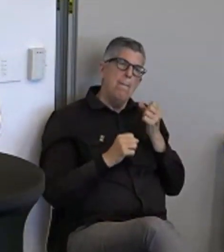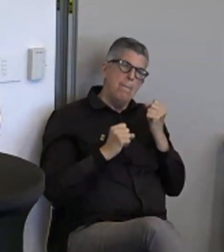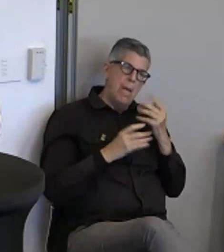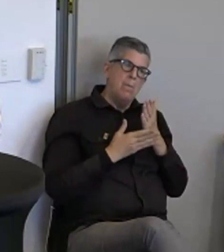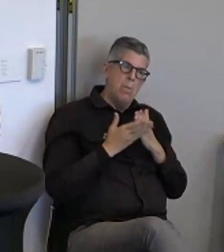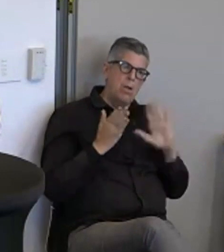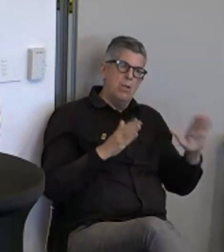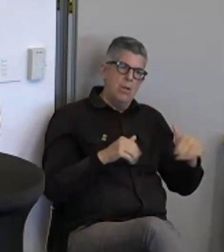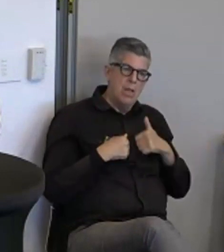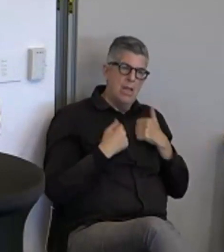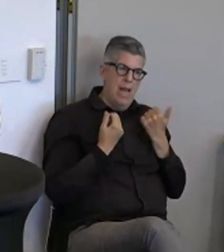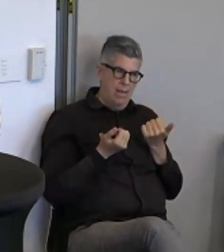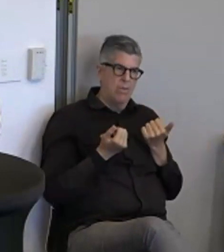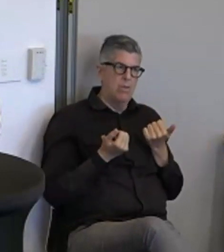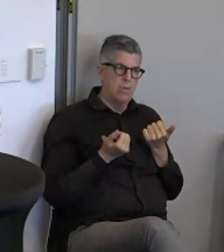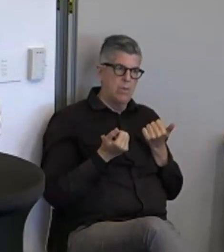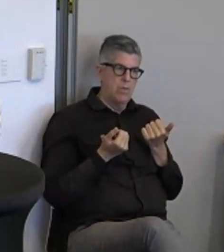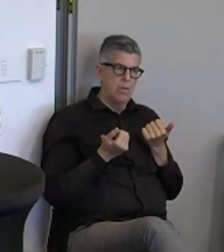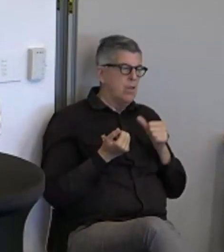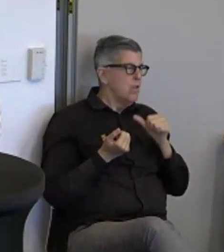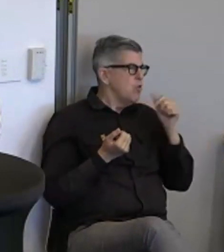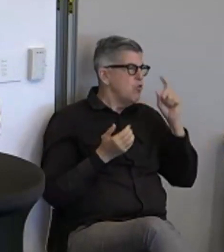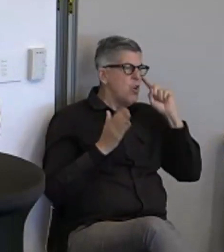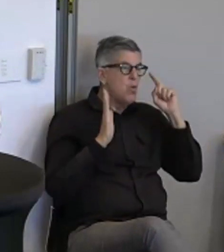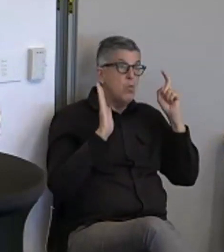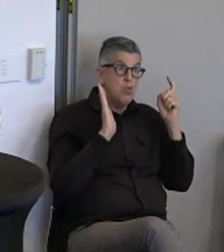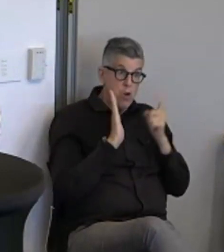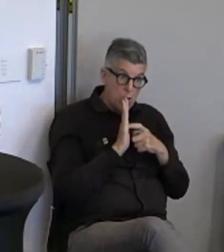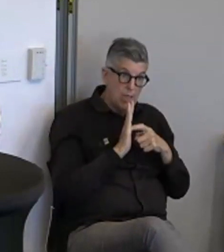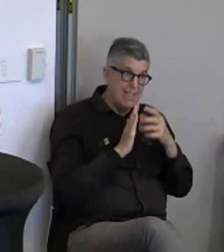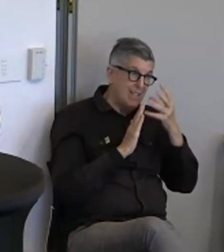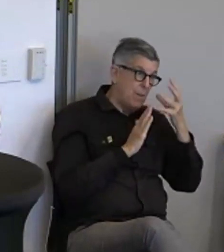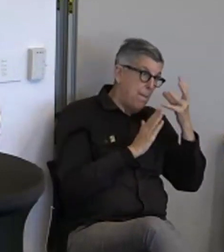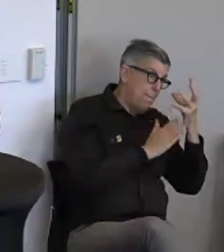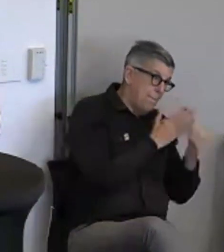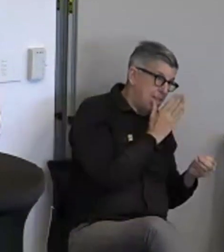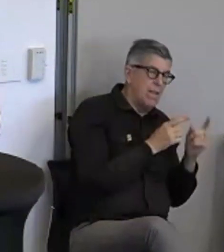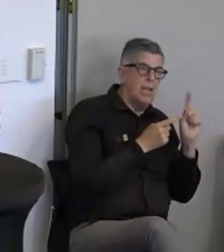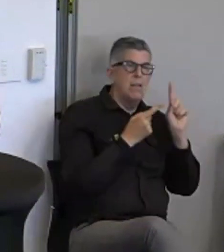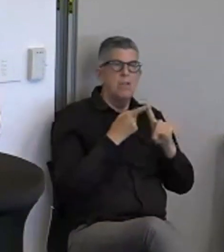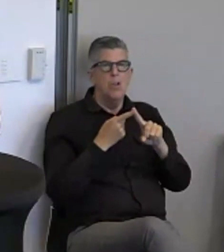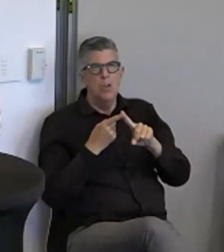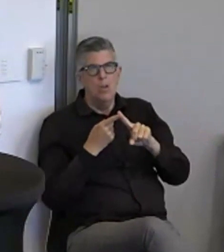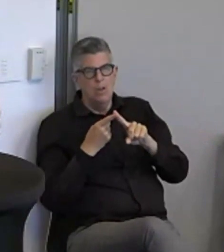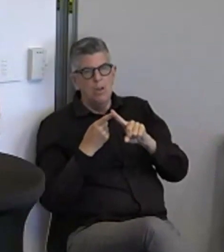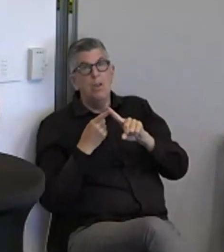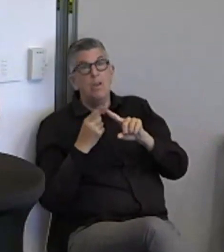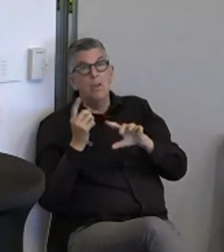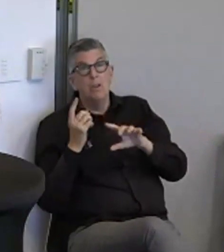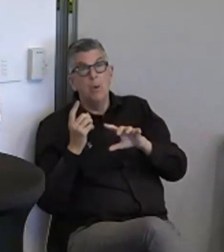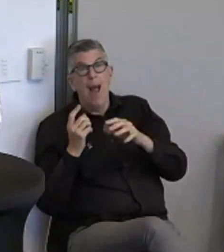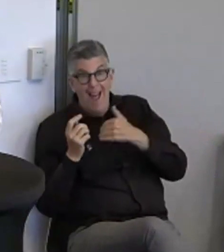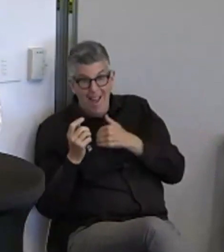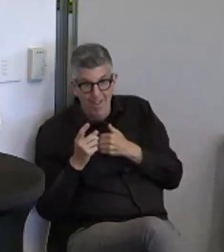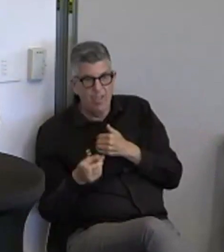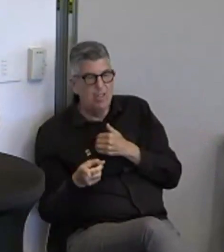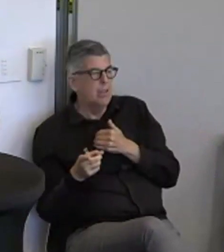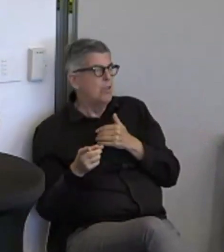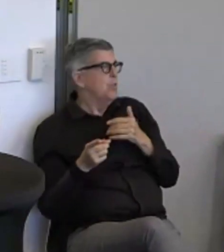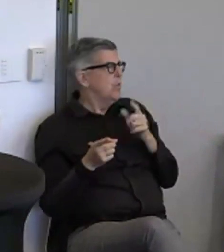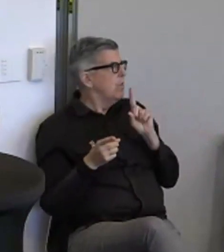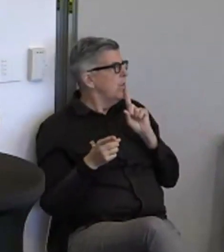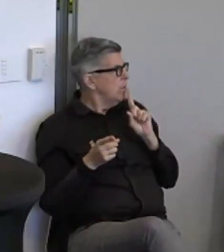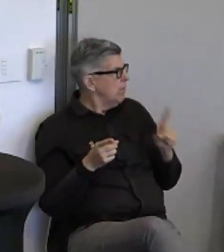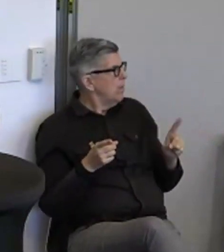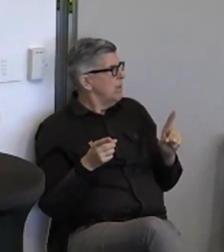notice what's missing until it's not missing anymore. And it is stark, it feels stark. And so it's intentionally